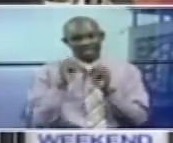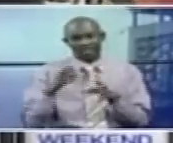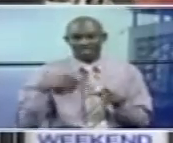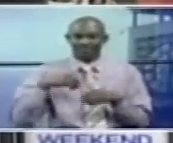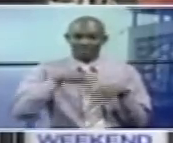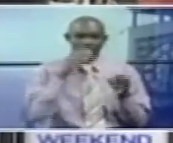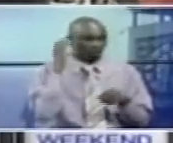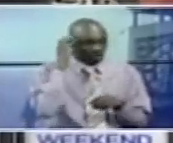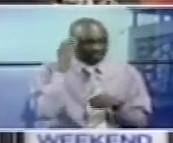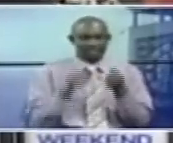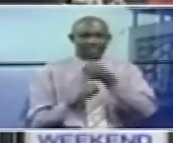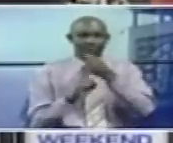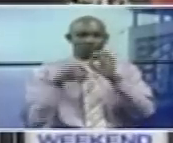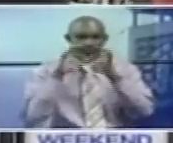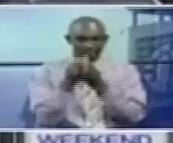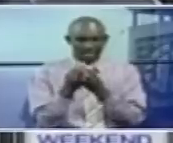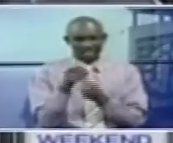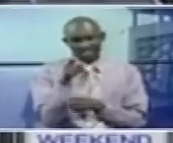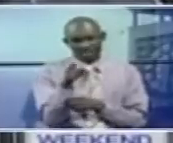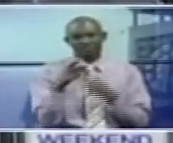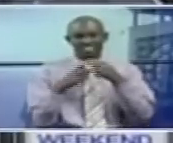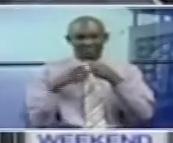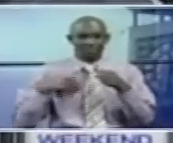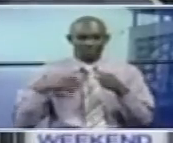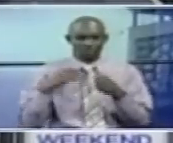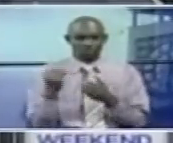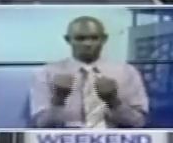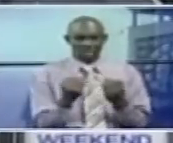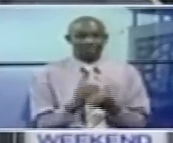step up and support the family of seven.